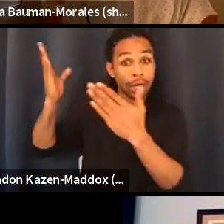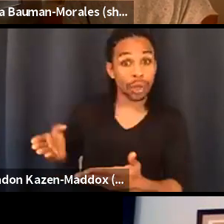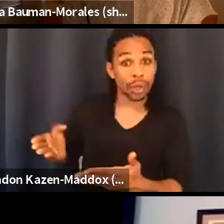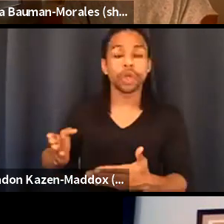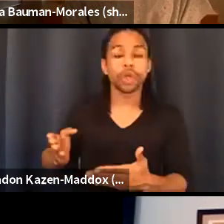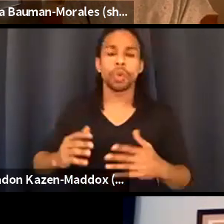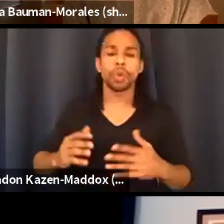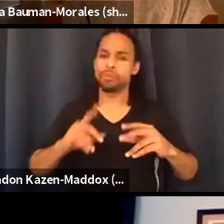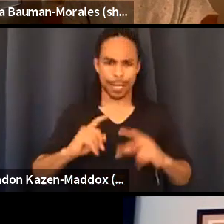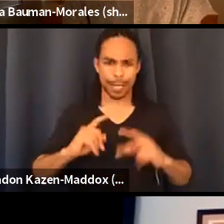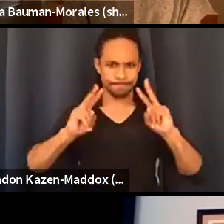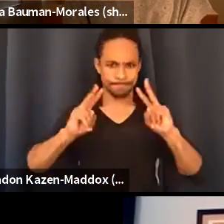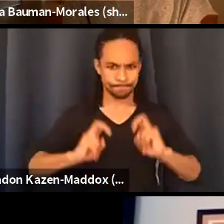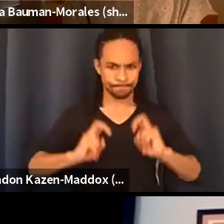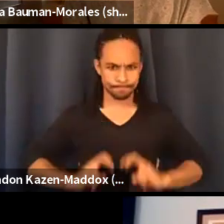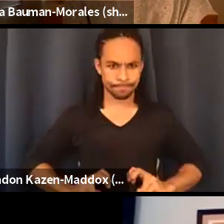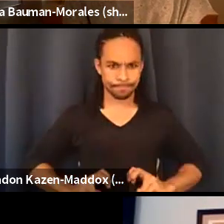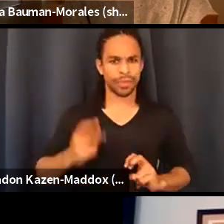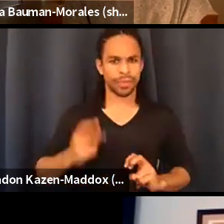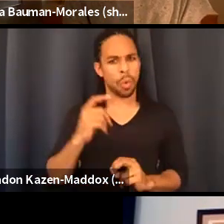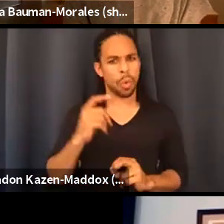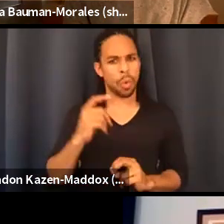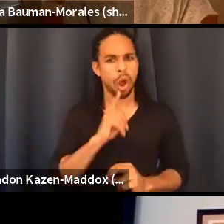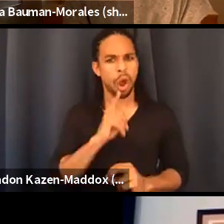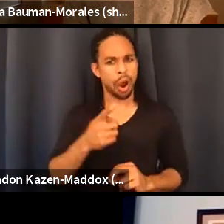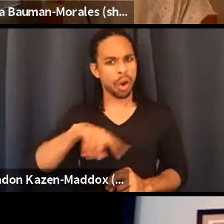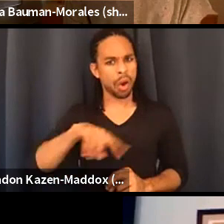are we just throwing plastic water bottles everywhere? Are we